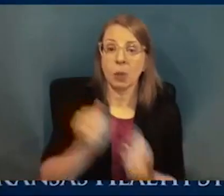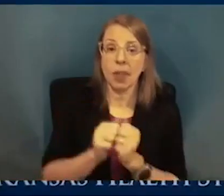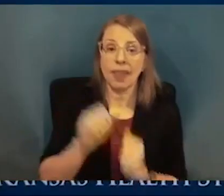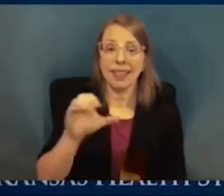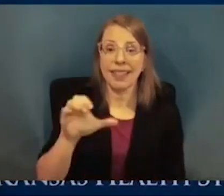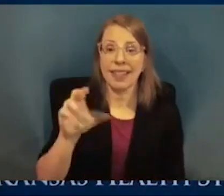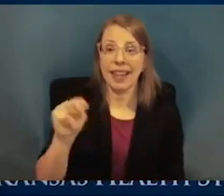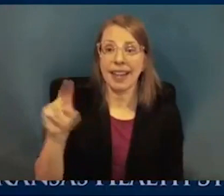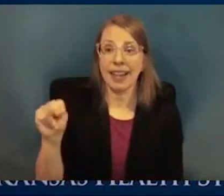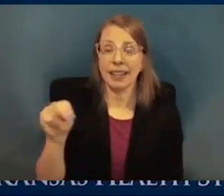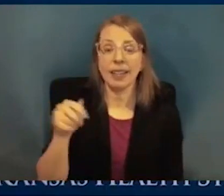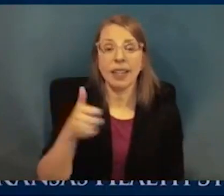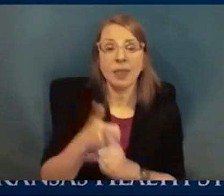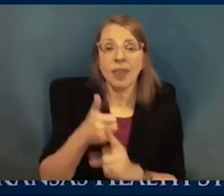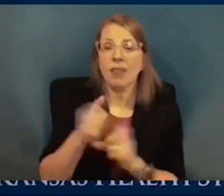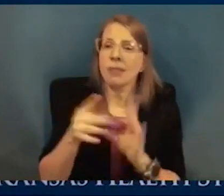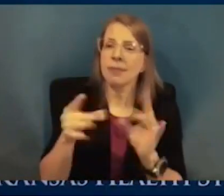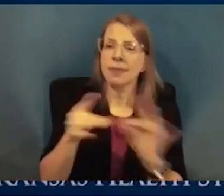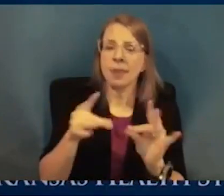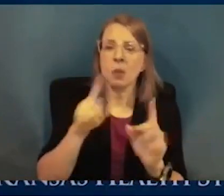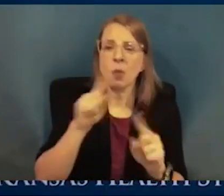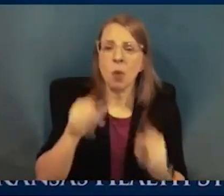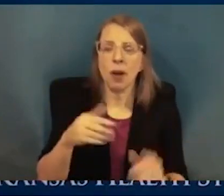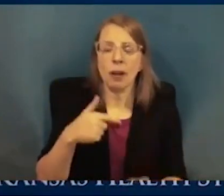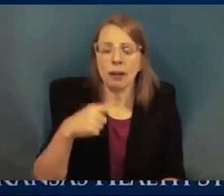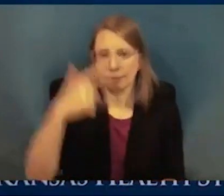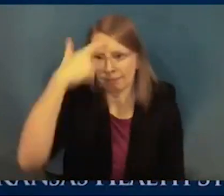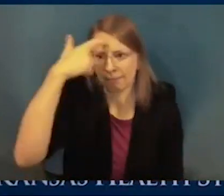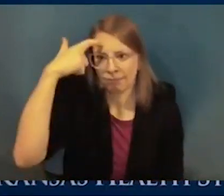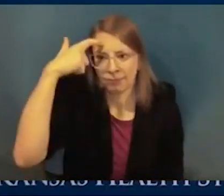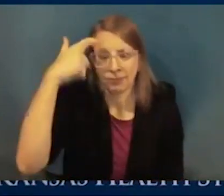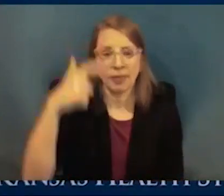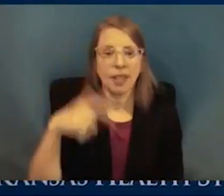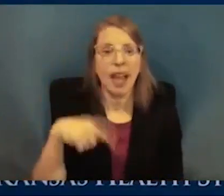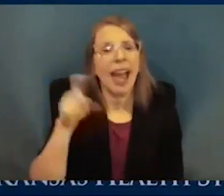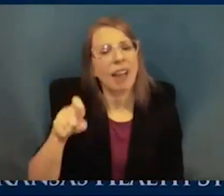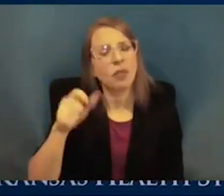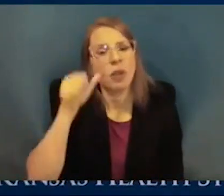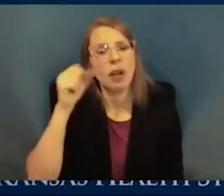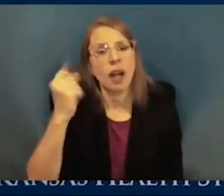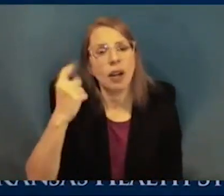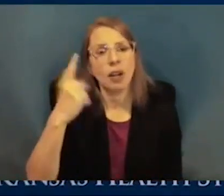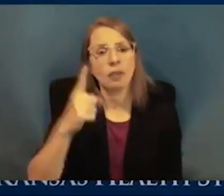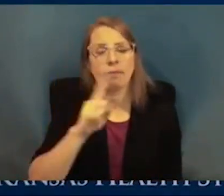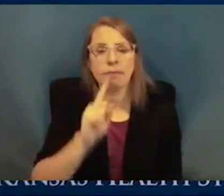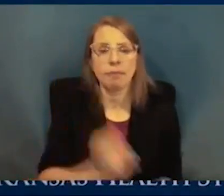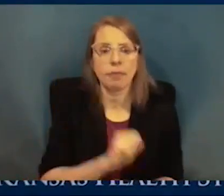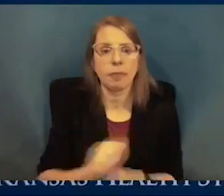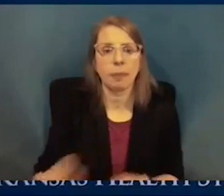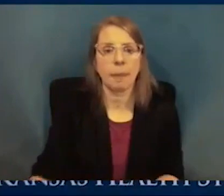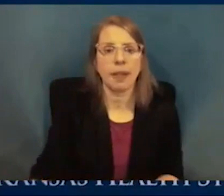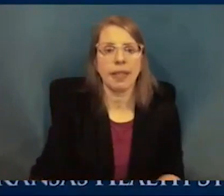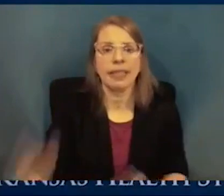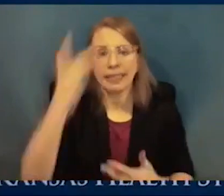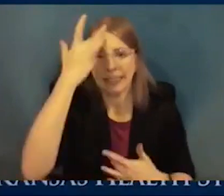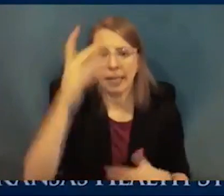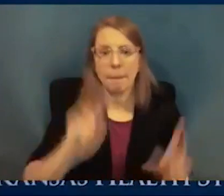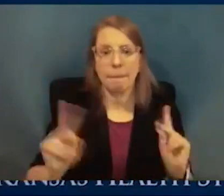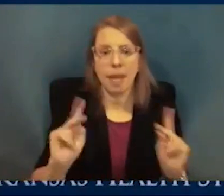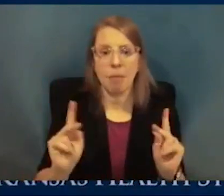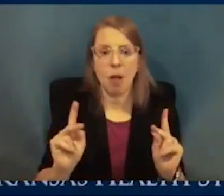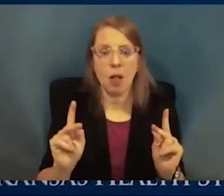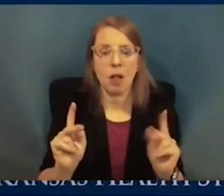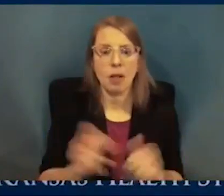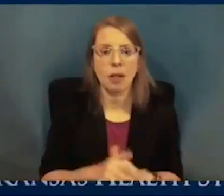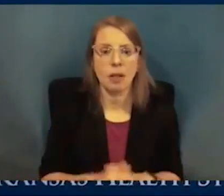to the reporter really sticks out in my mind. He said, you have to understand, these are really, really sick people. These are the kind of people that,